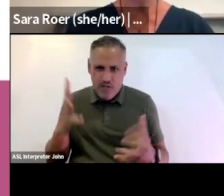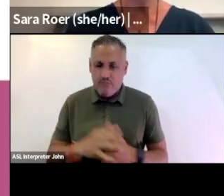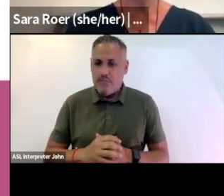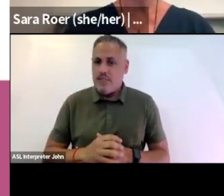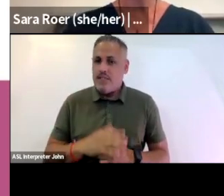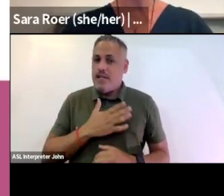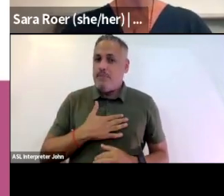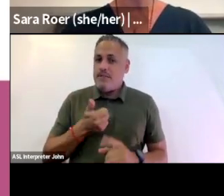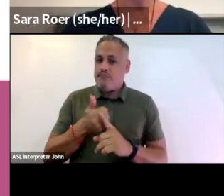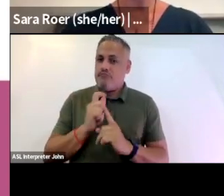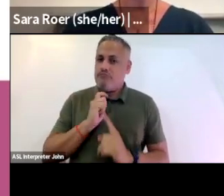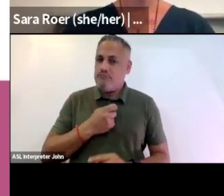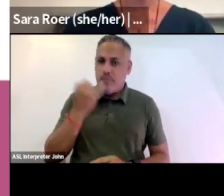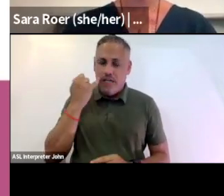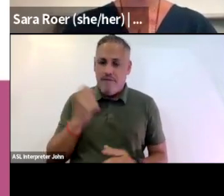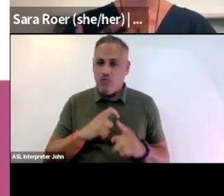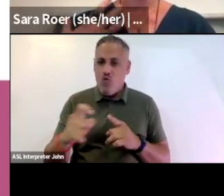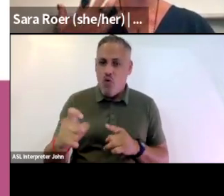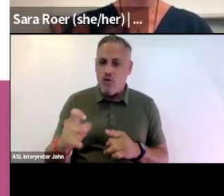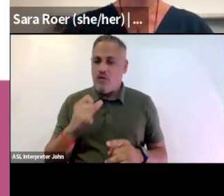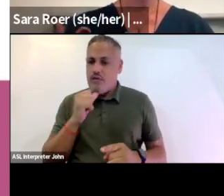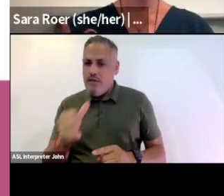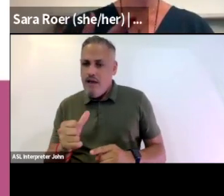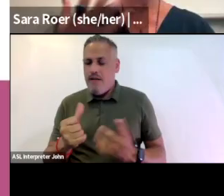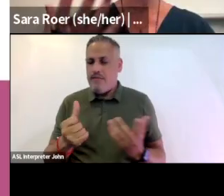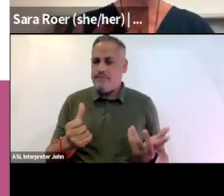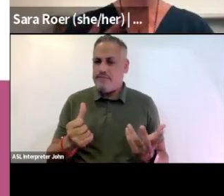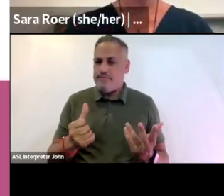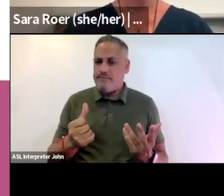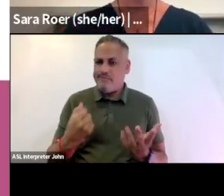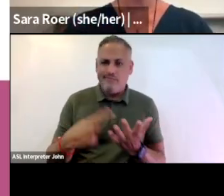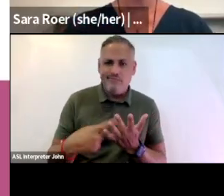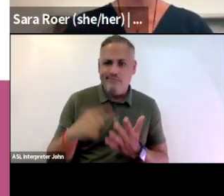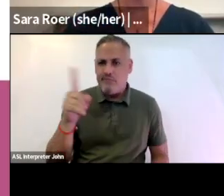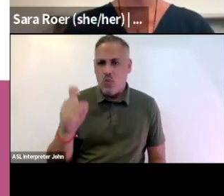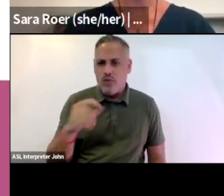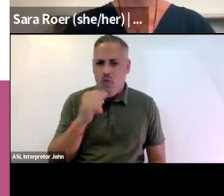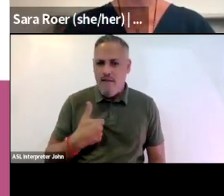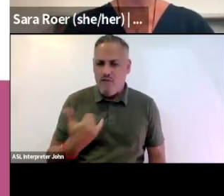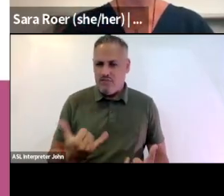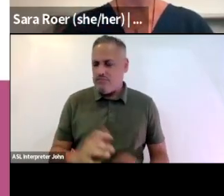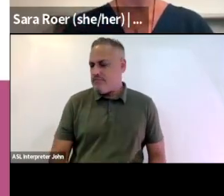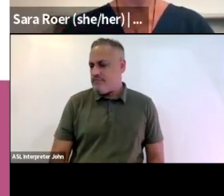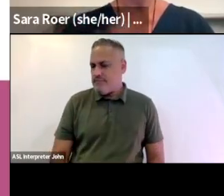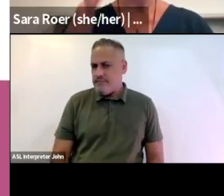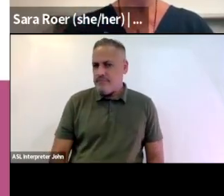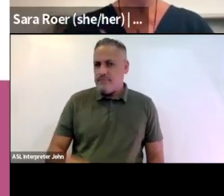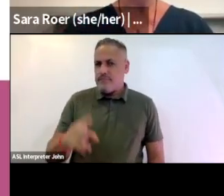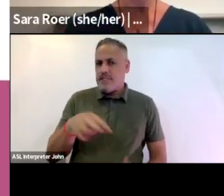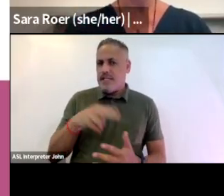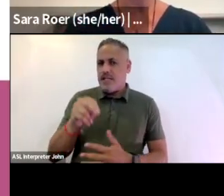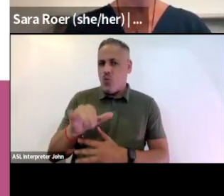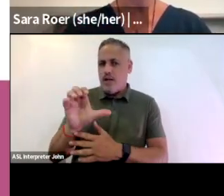mute yourself if you are calling in or if you are not bringing up a question in the moment. Dance.NYC currently has